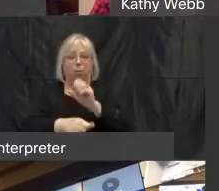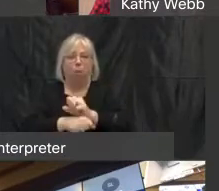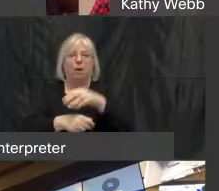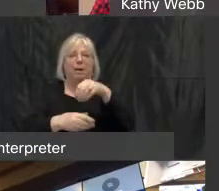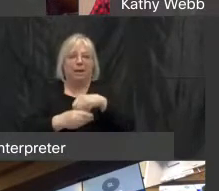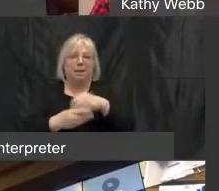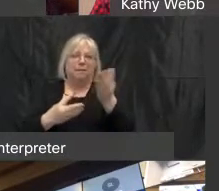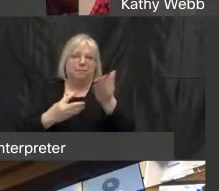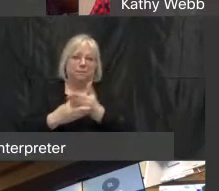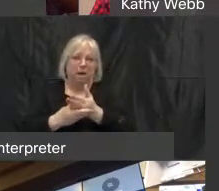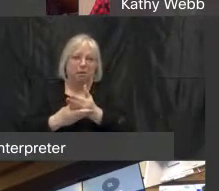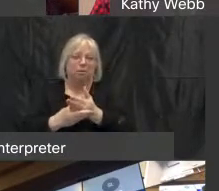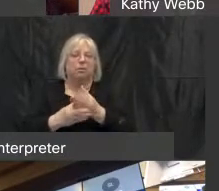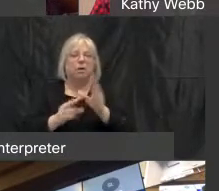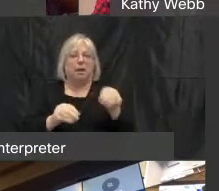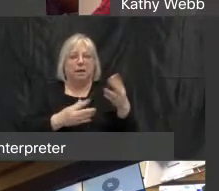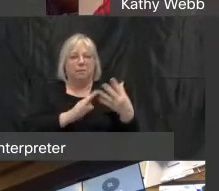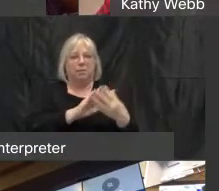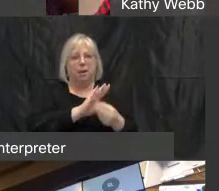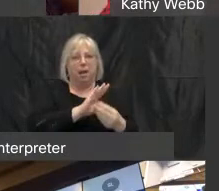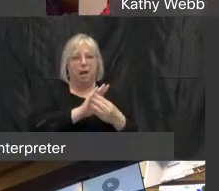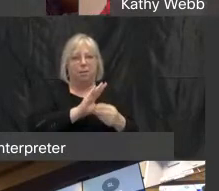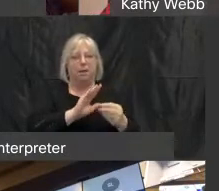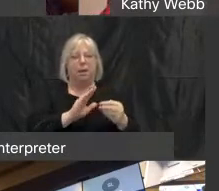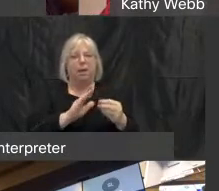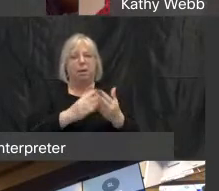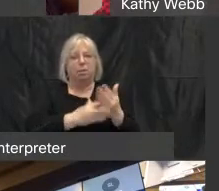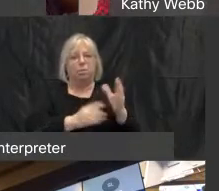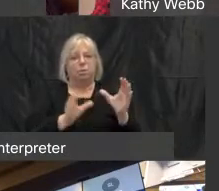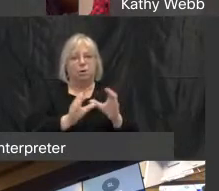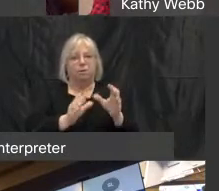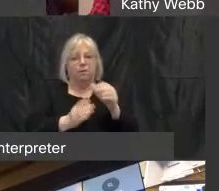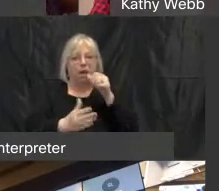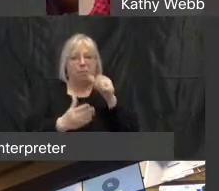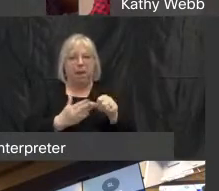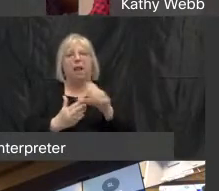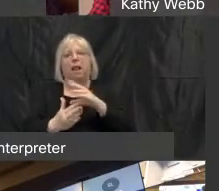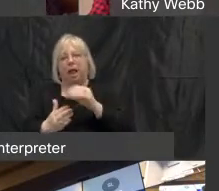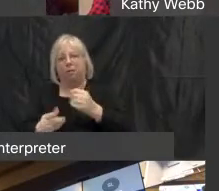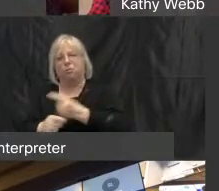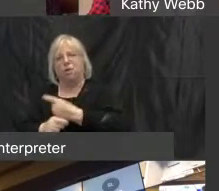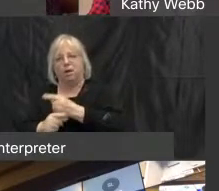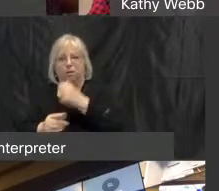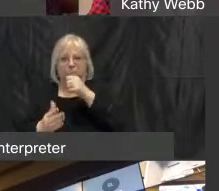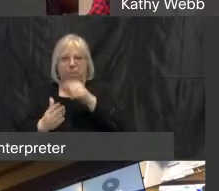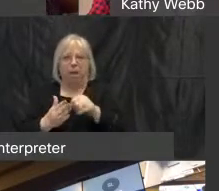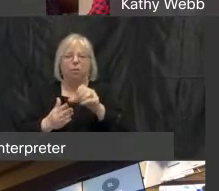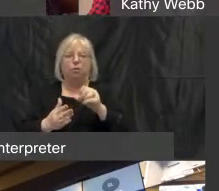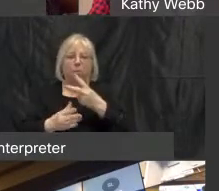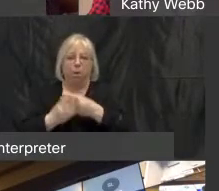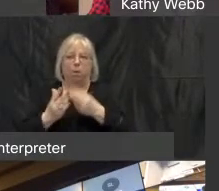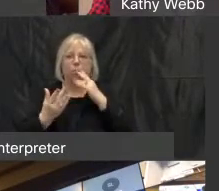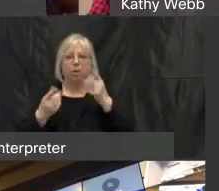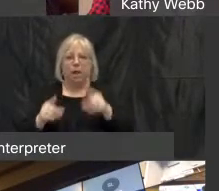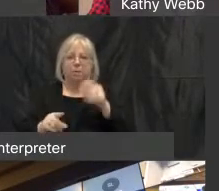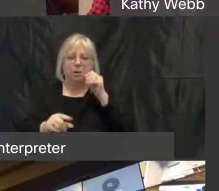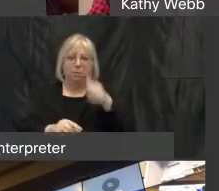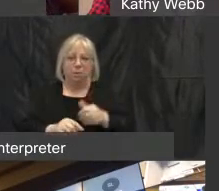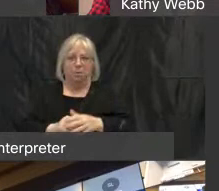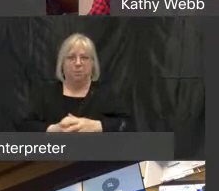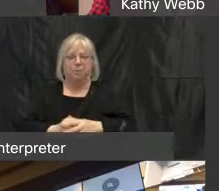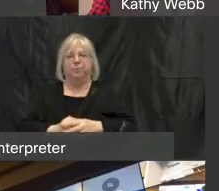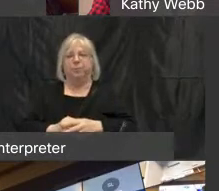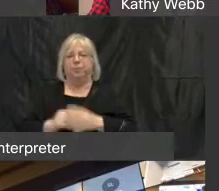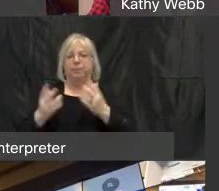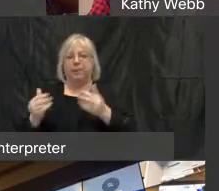for that and get them a copy via certified mail and regular mail. So both of those will happen tomorrow.